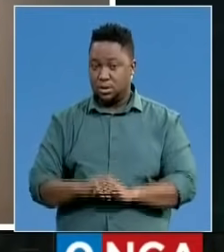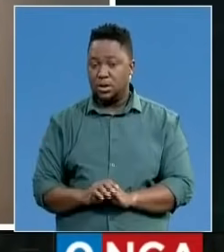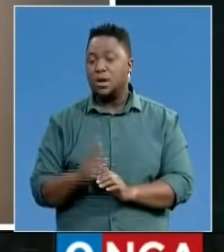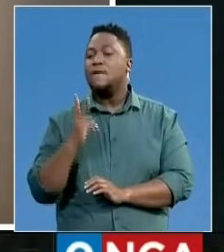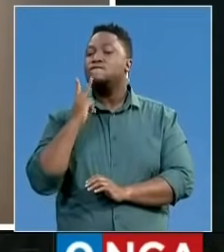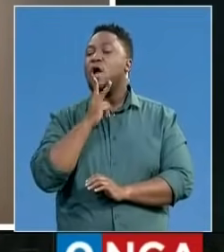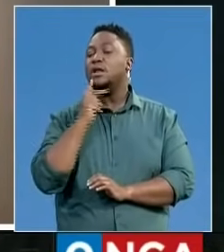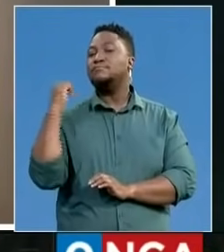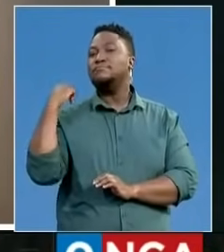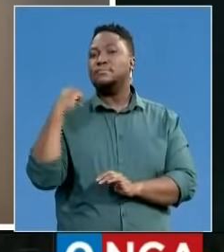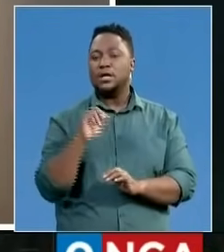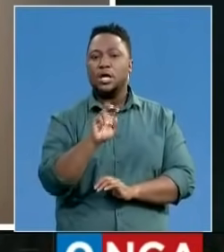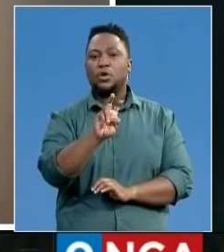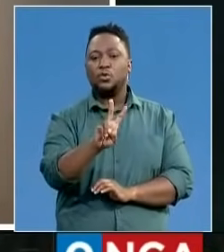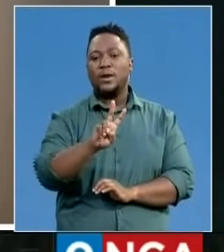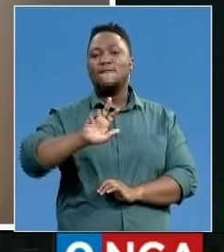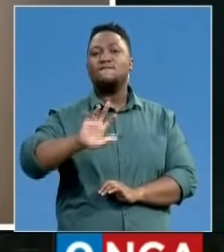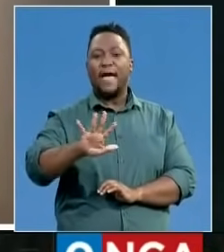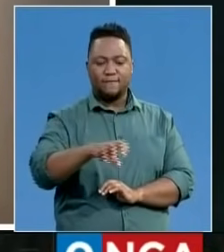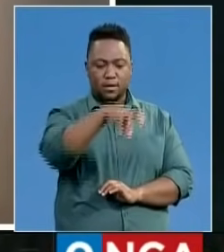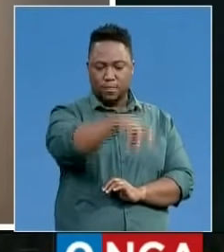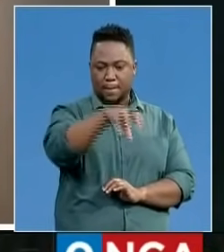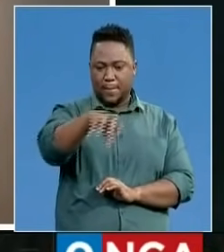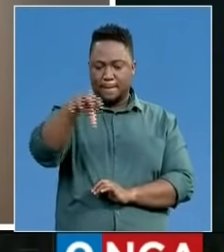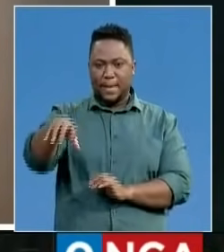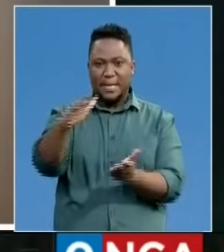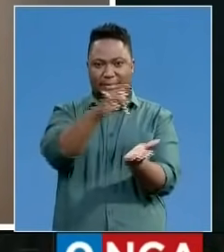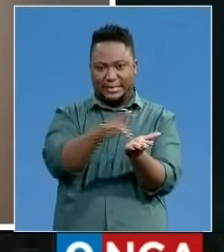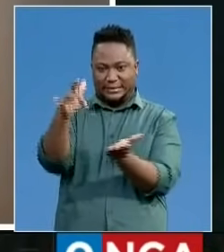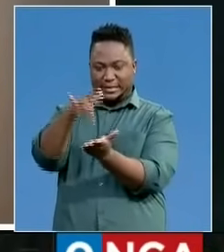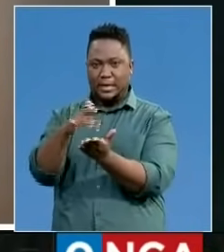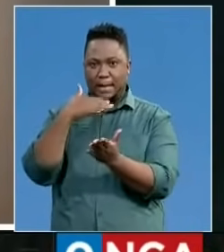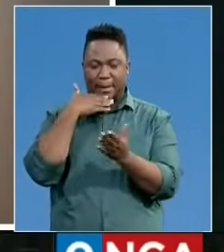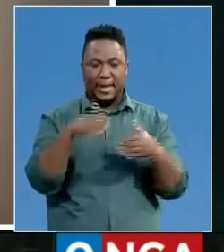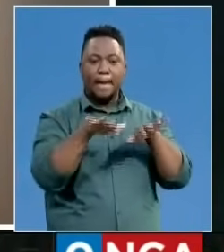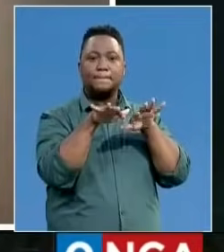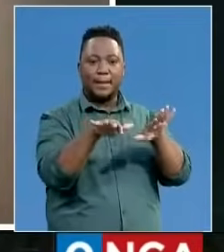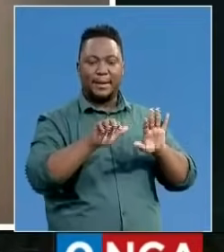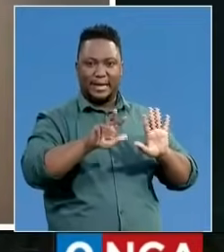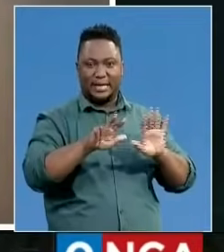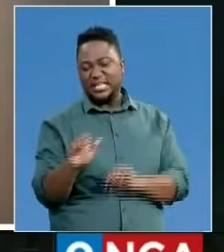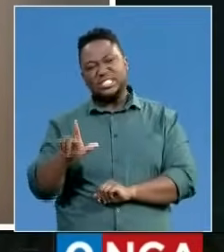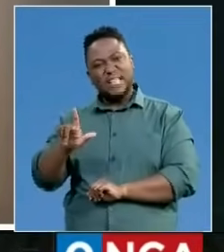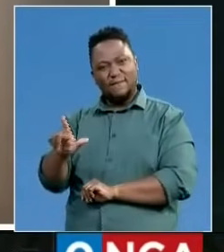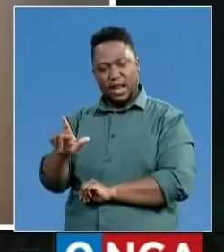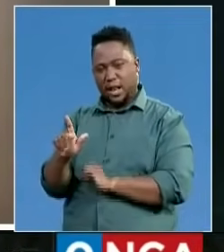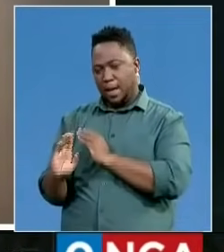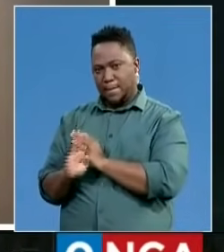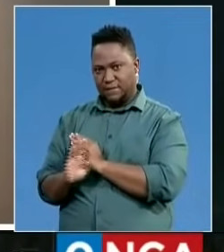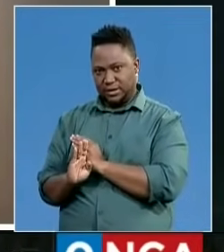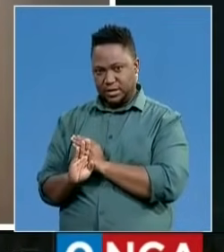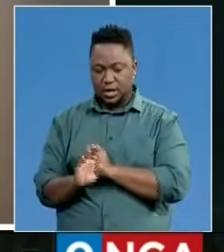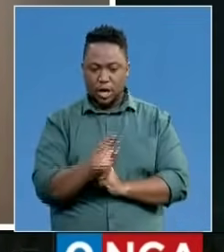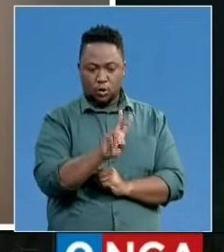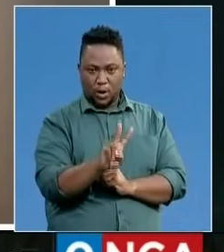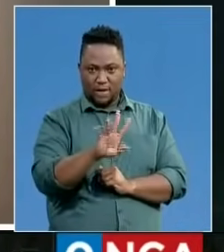of Friday, we had 25 sites. That was 18 public sector and 7 private sector. That 25